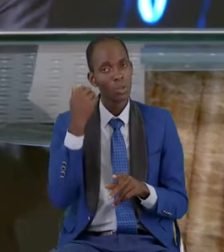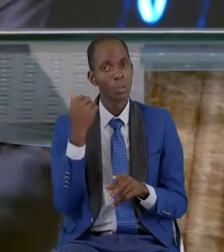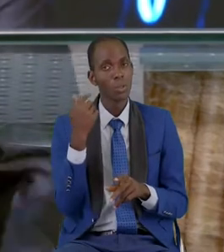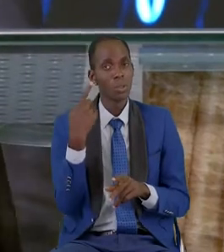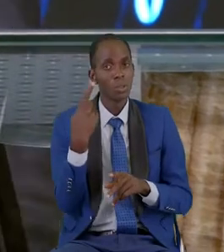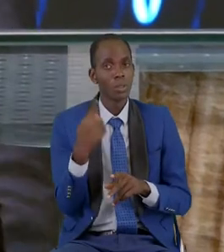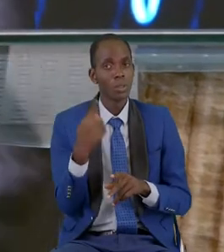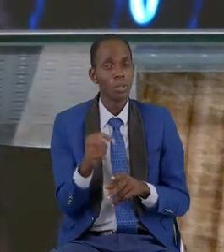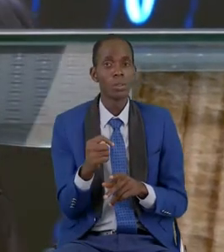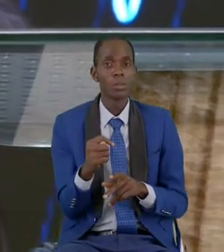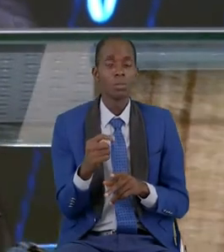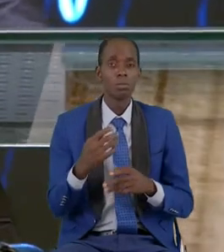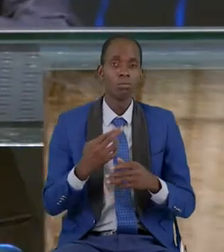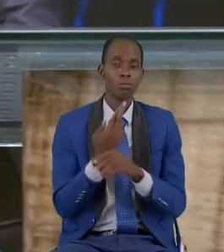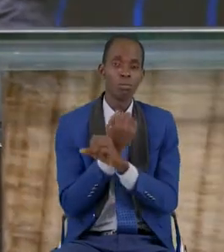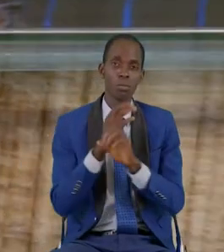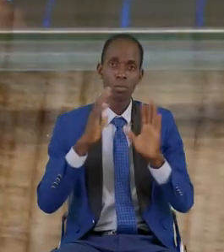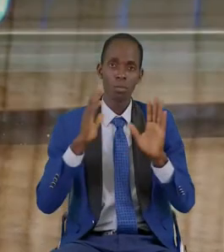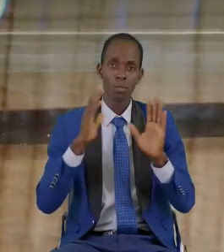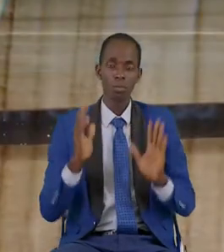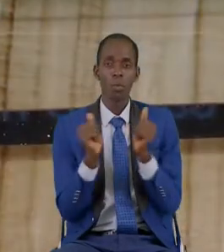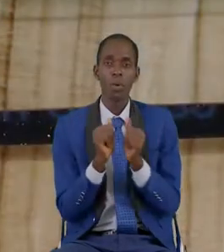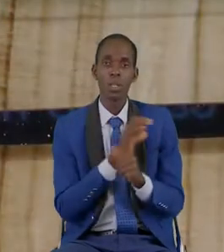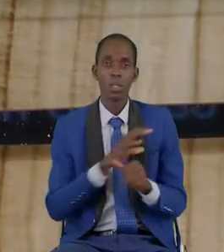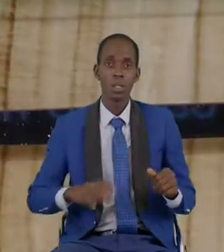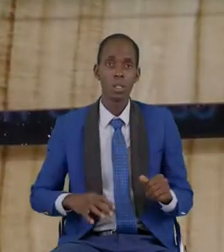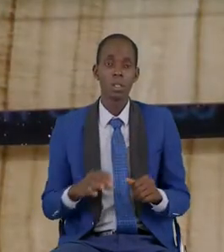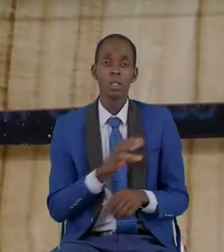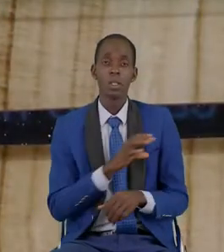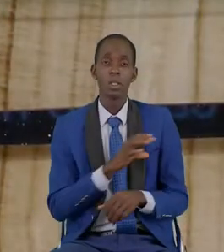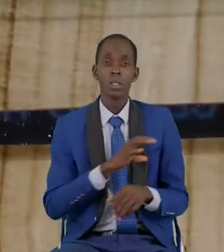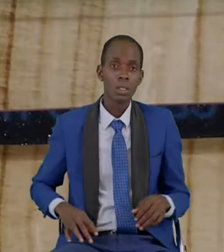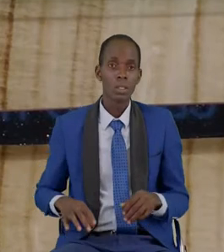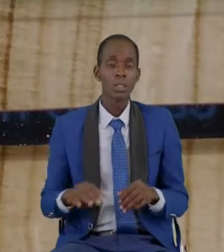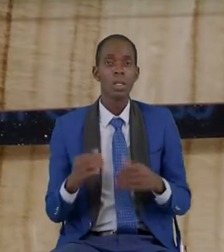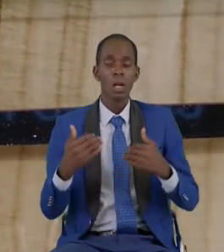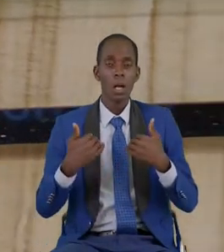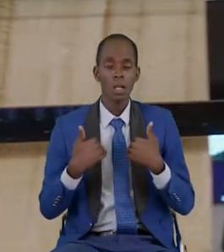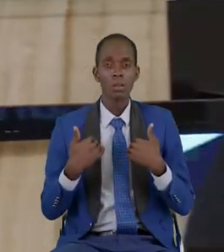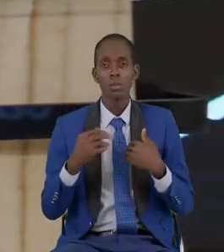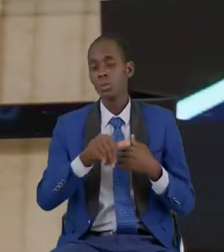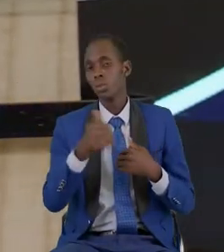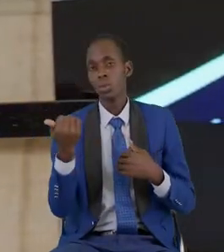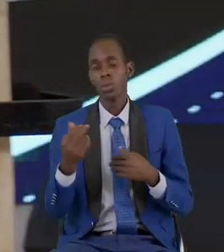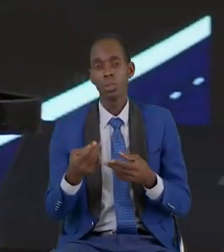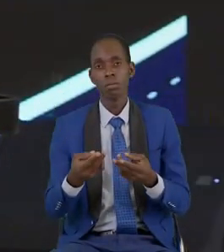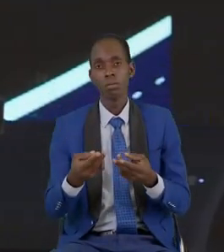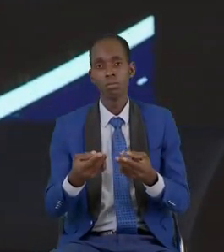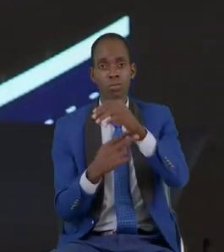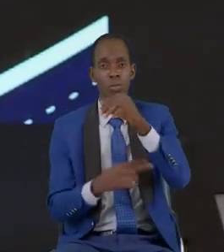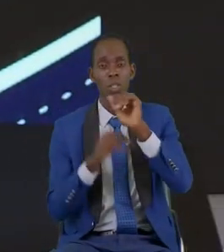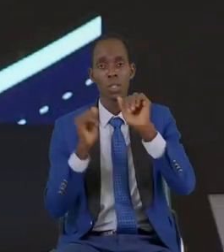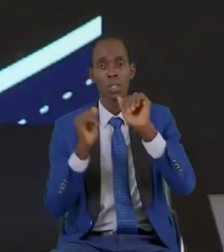redeemer with him, Christ. Other foundation can no man lay than that is laid, which